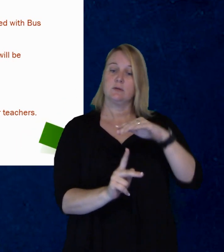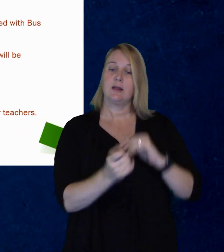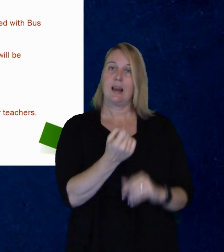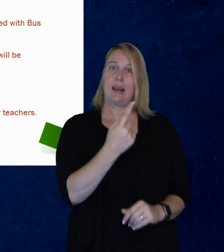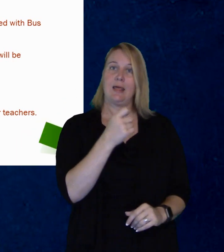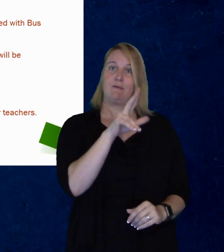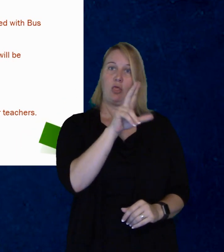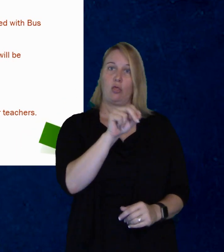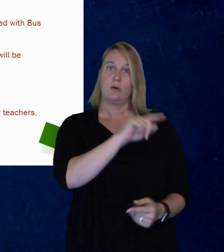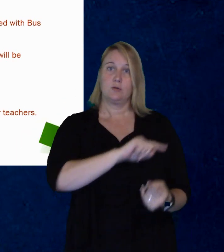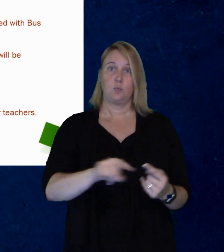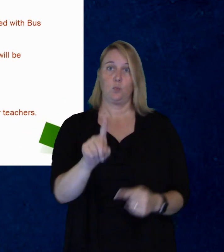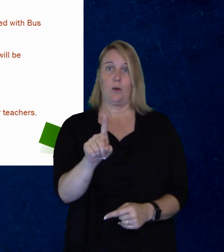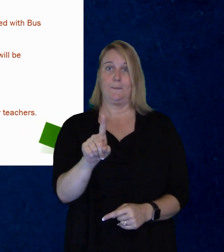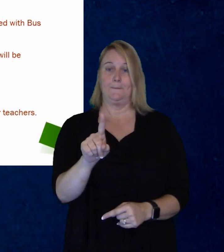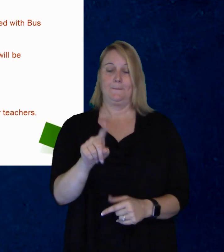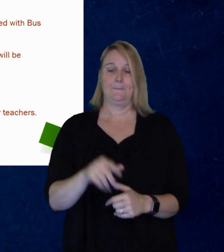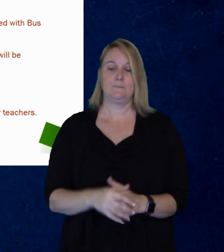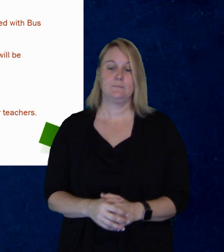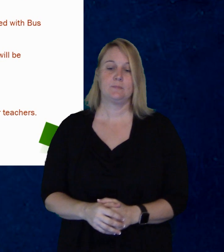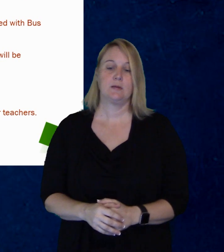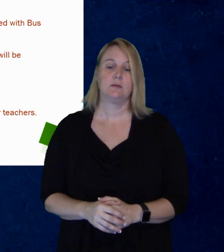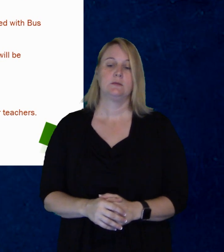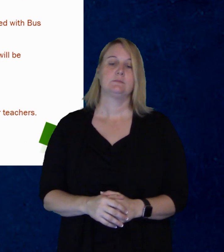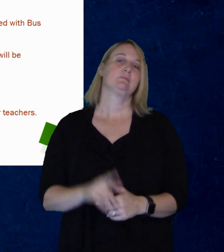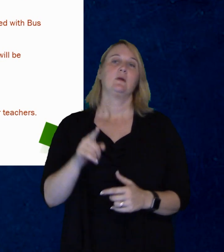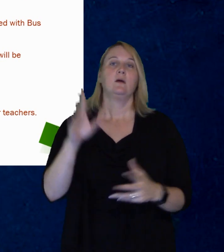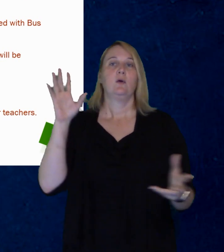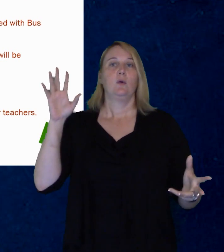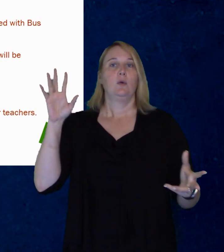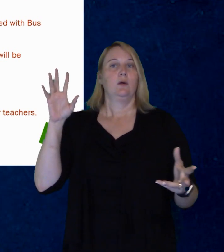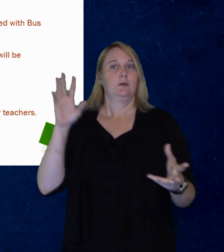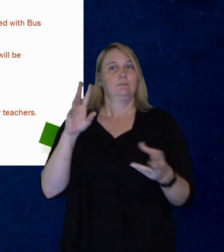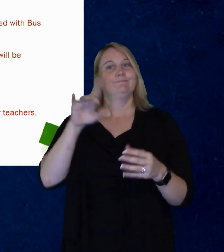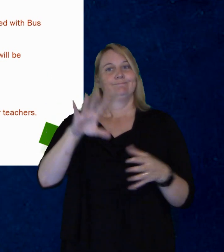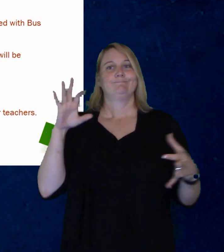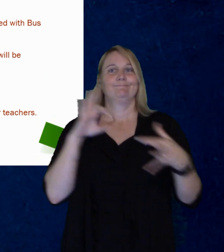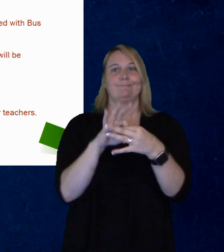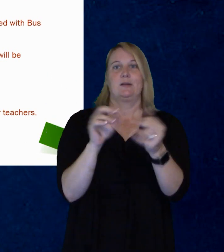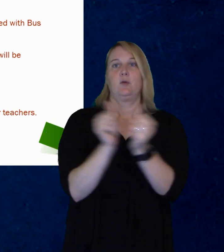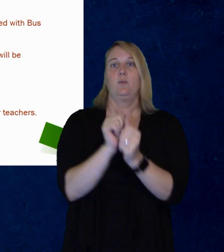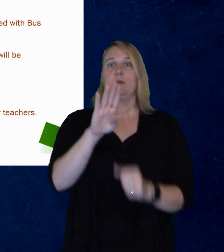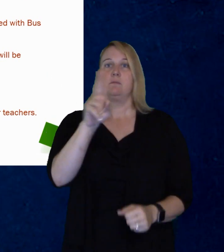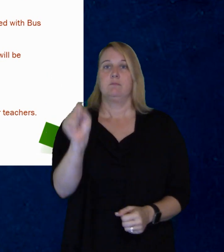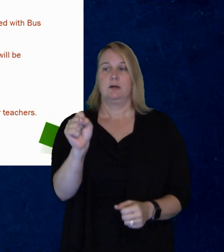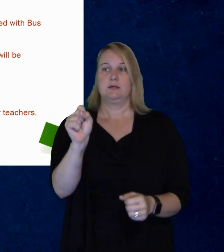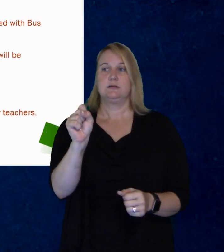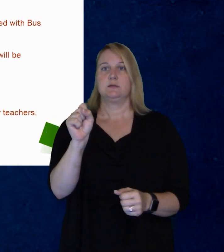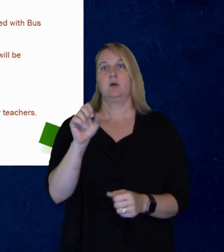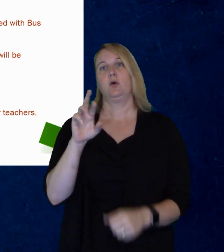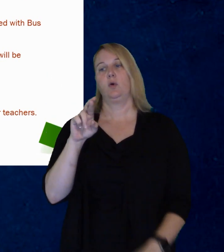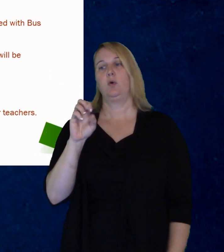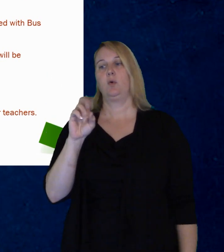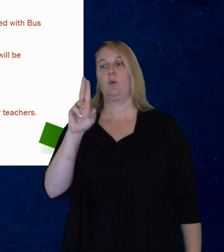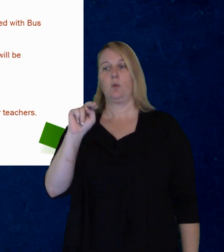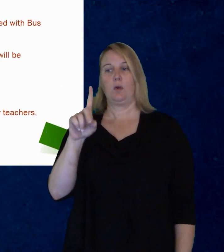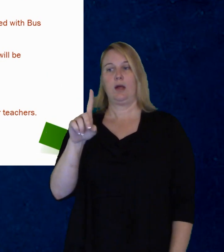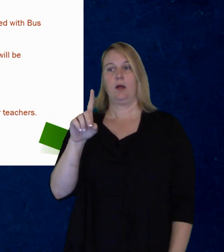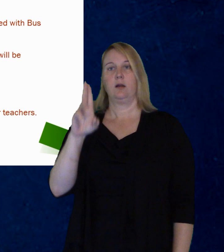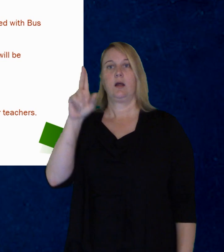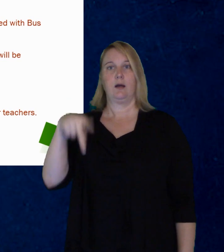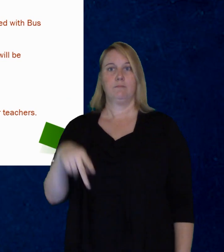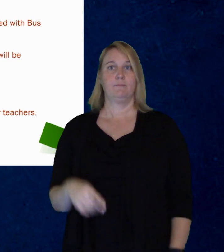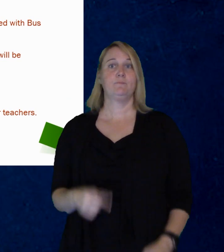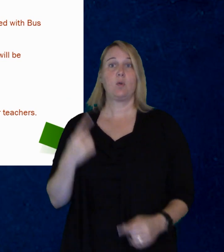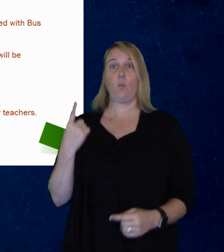11:30 to 1 p.m. on August 4th. We are combining that with our bus roundup. If you so choose, one parent